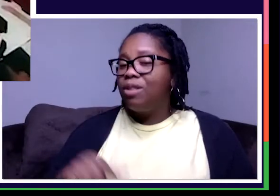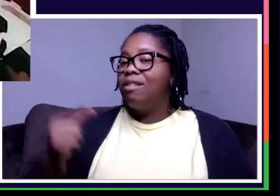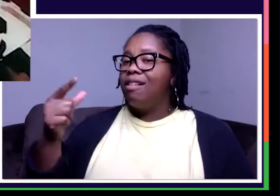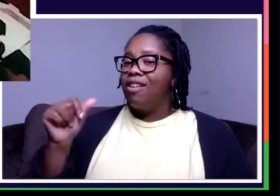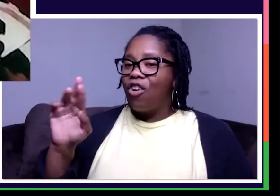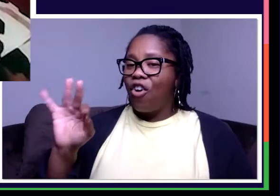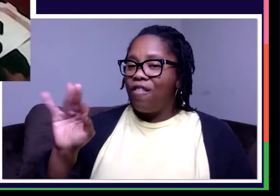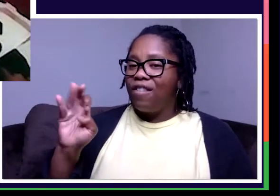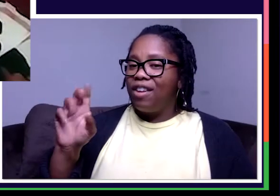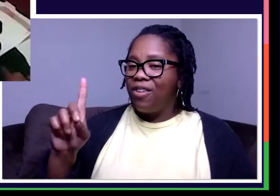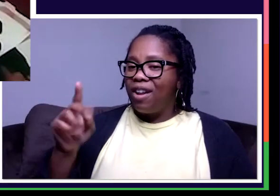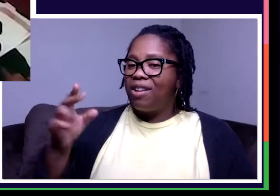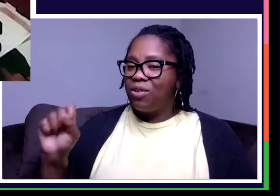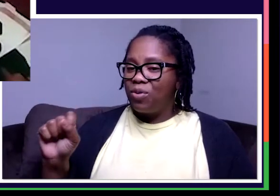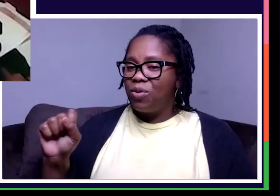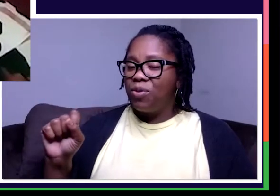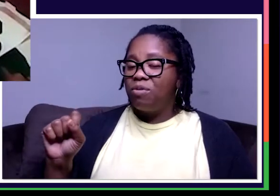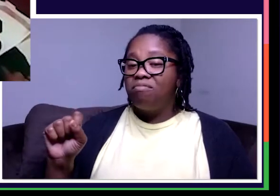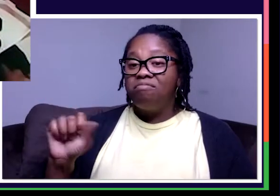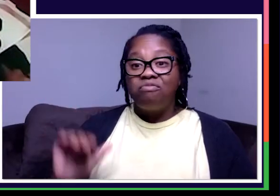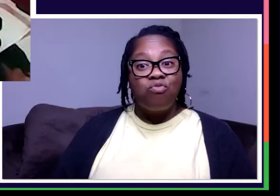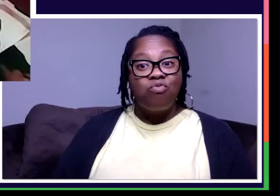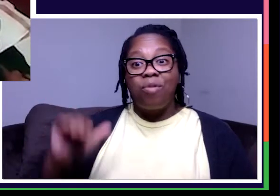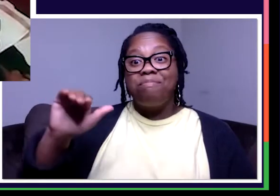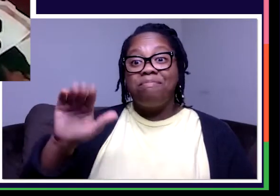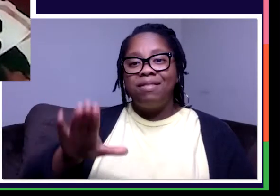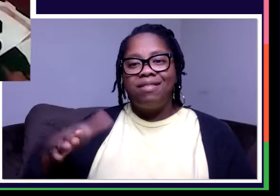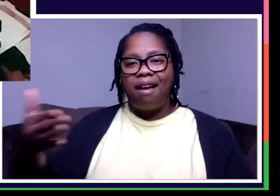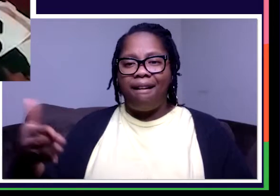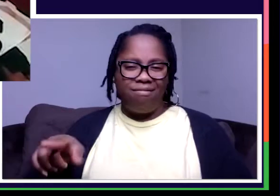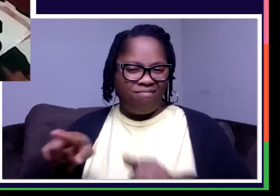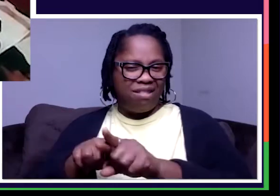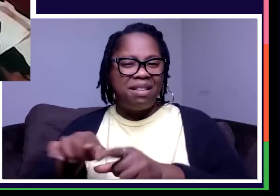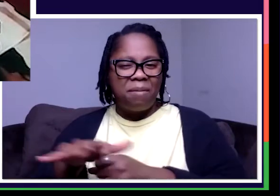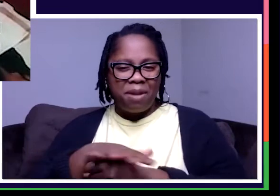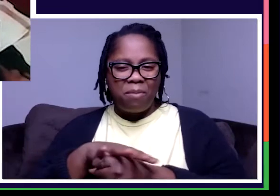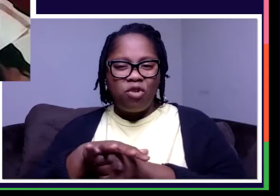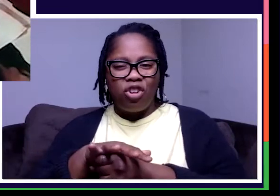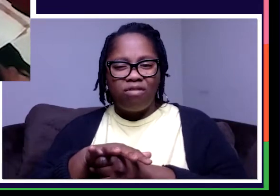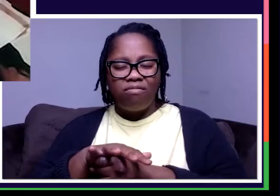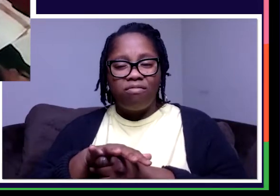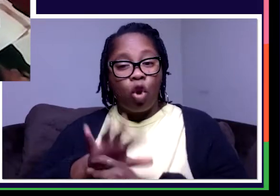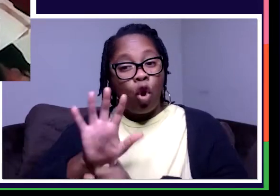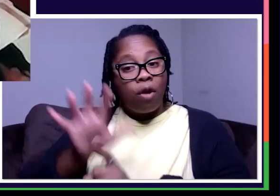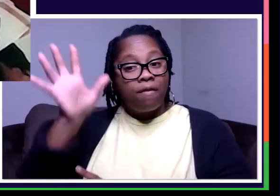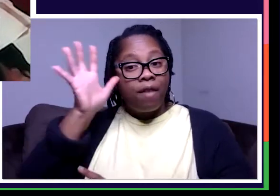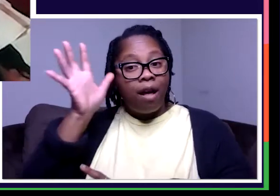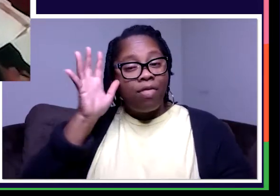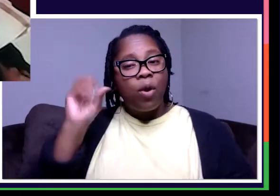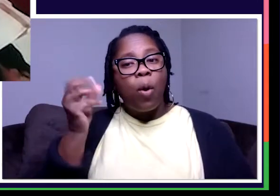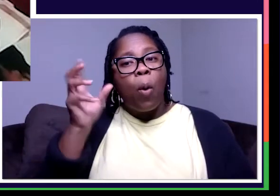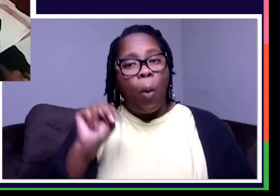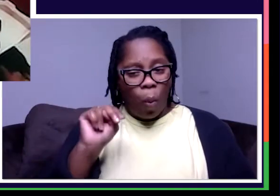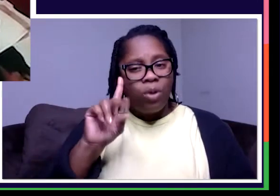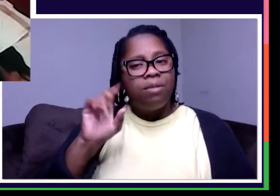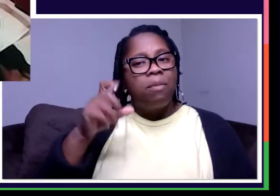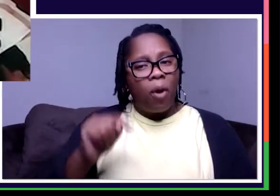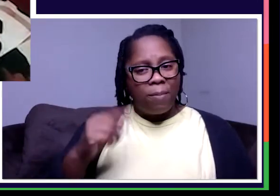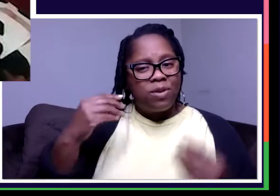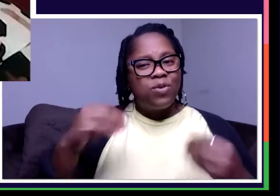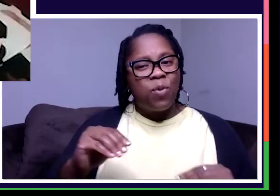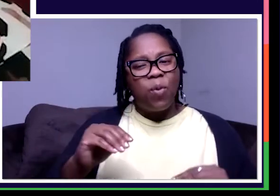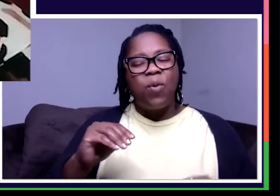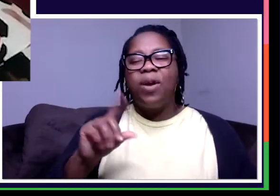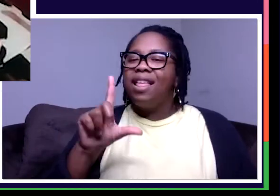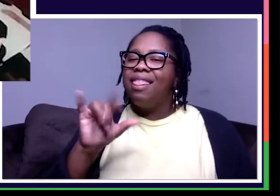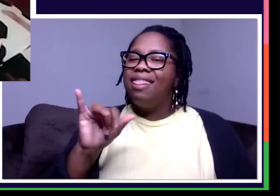and Garfield High, and died in the same neighborhood. Her father owned a department